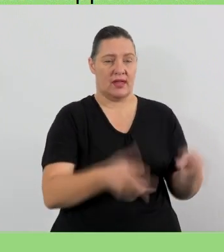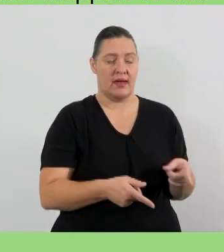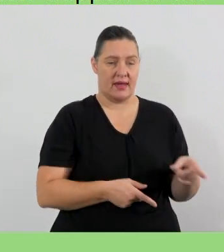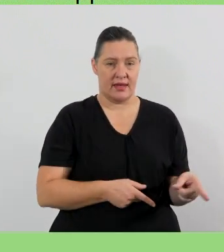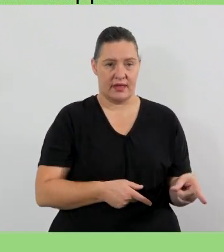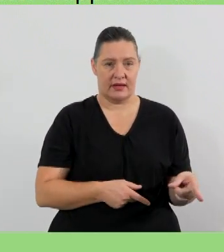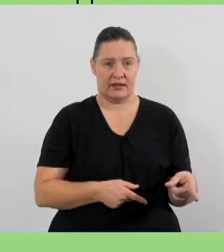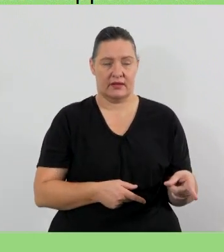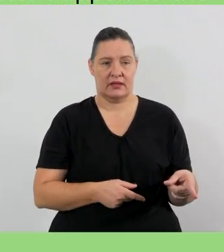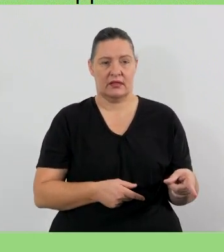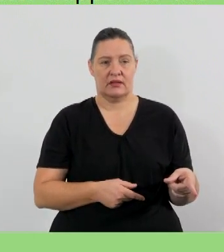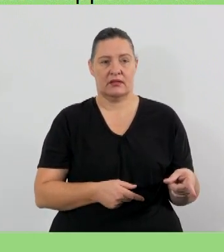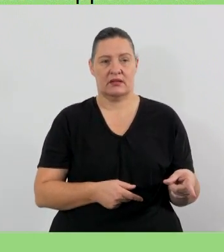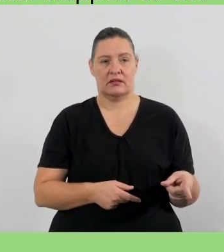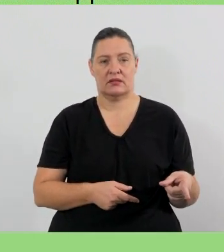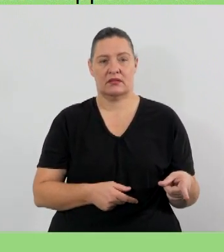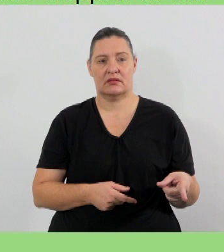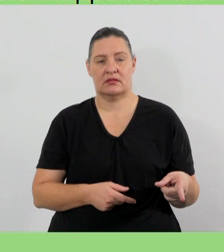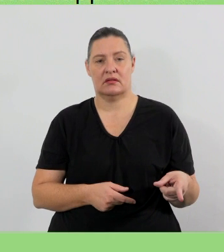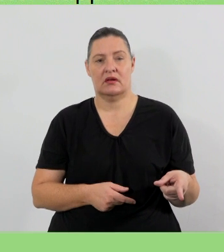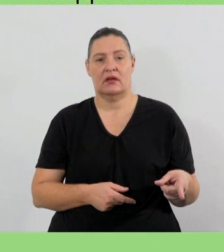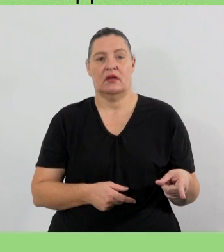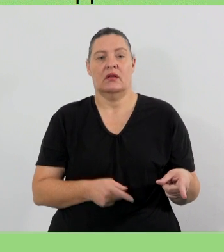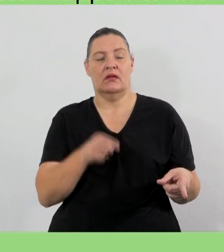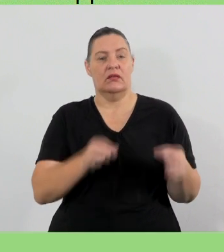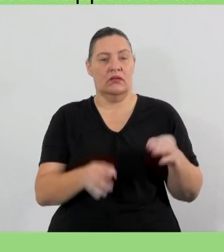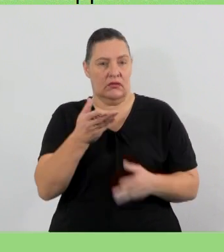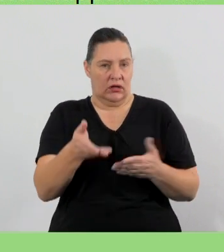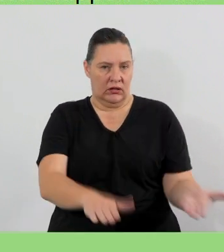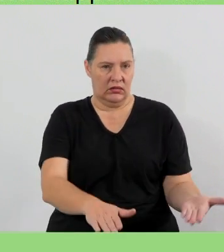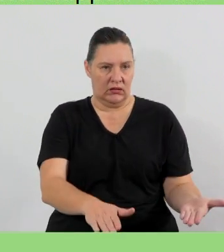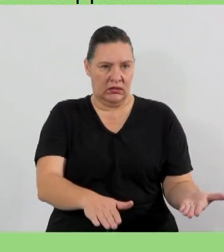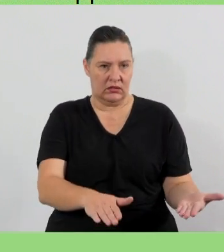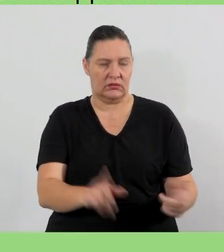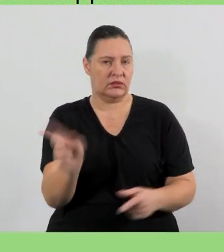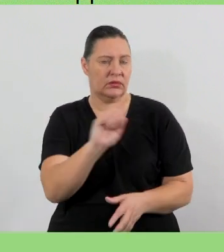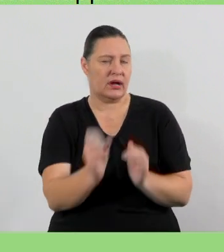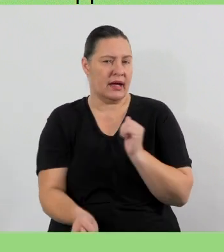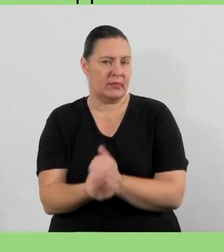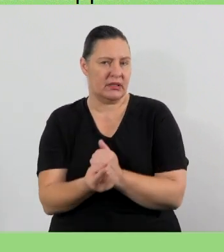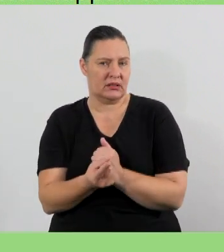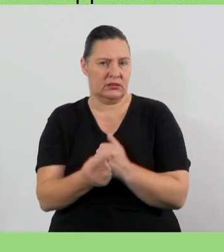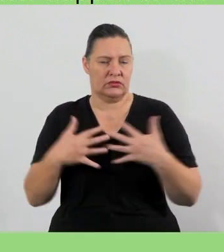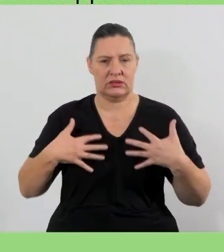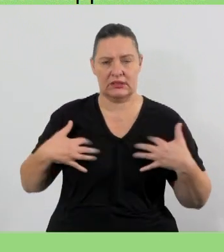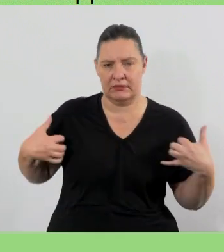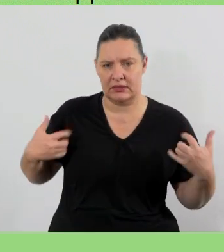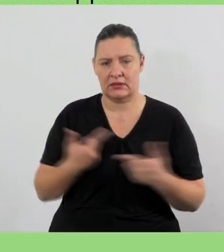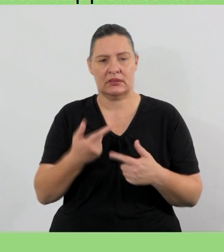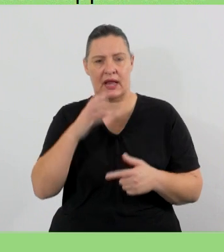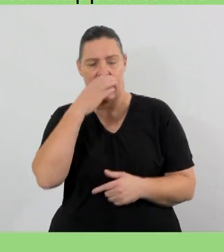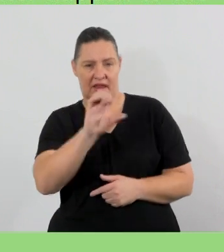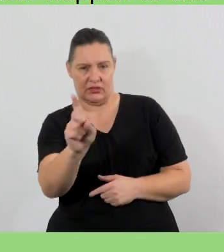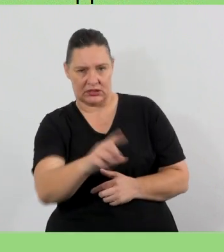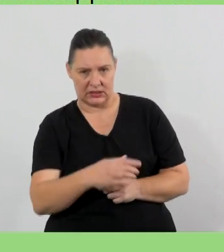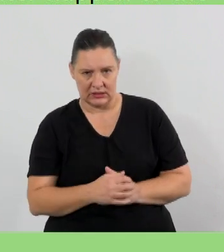producers. So these are our producers. If they die, what would happen to the zebras and